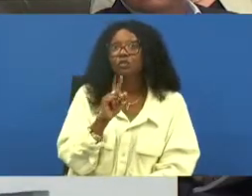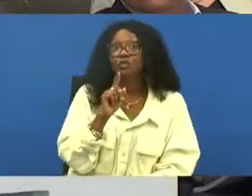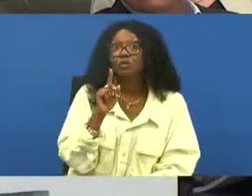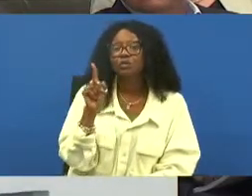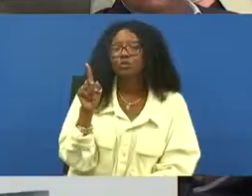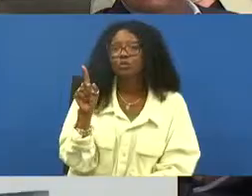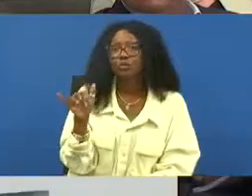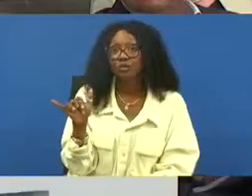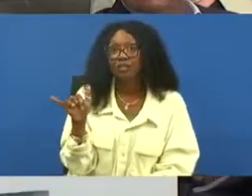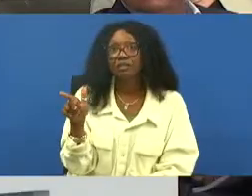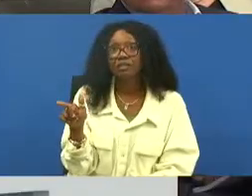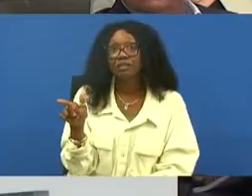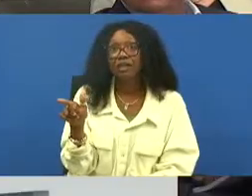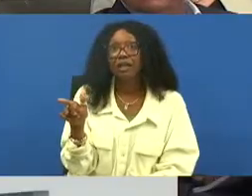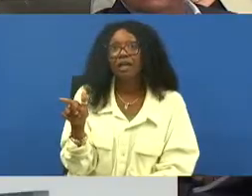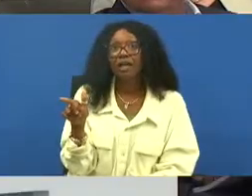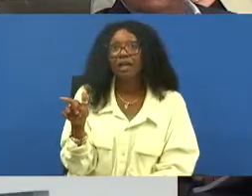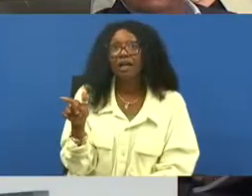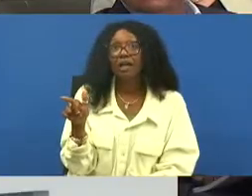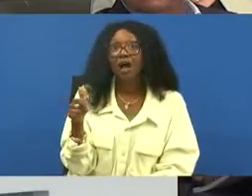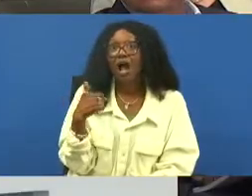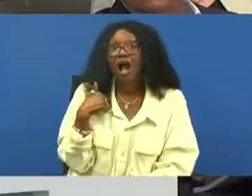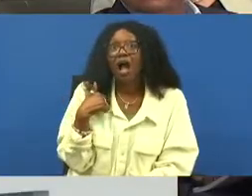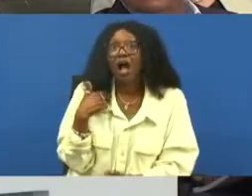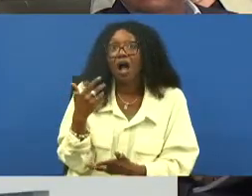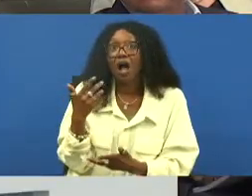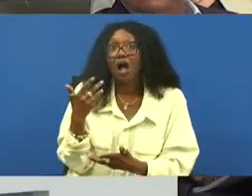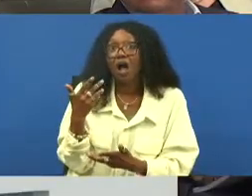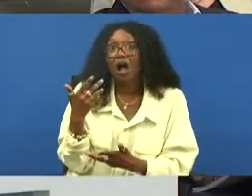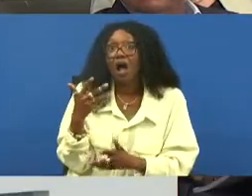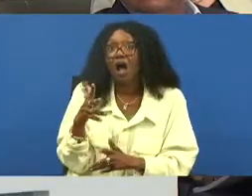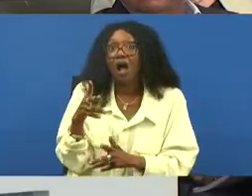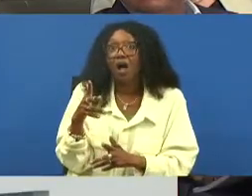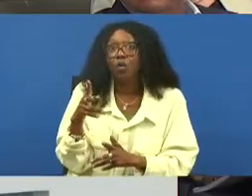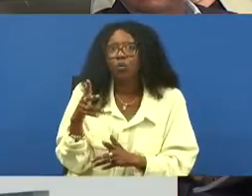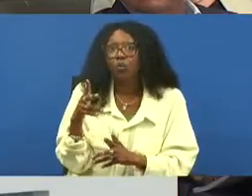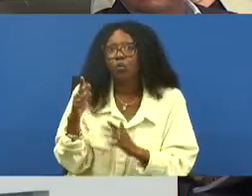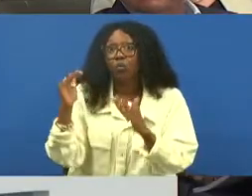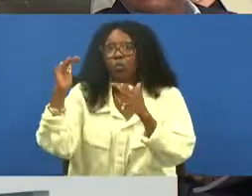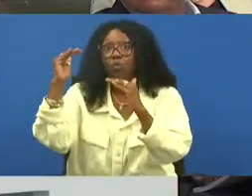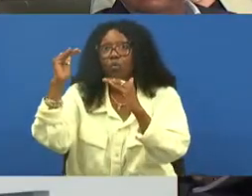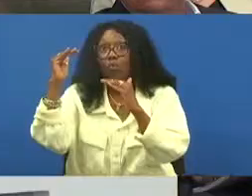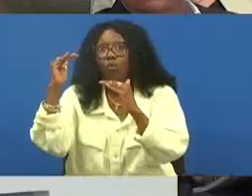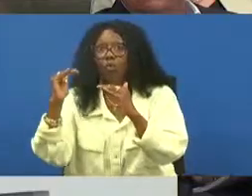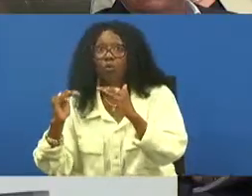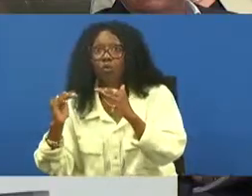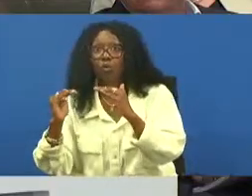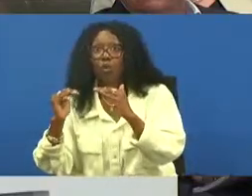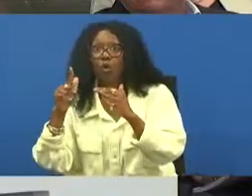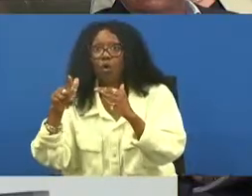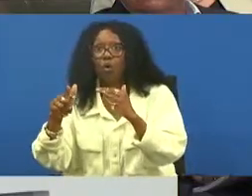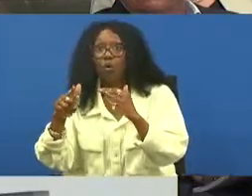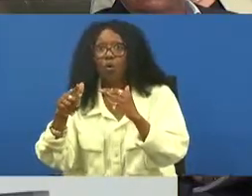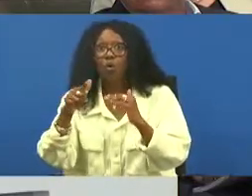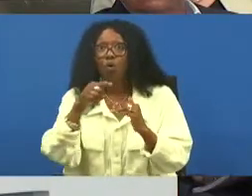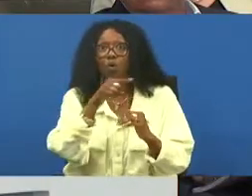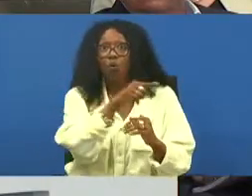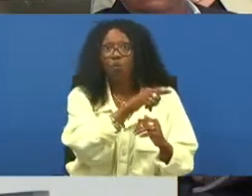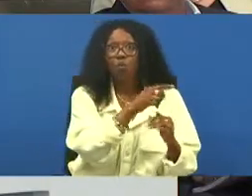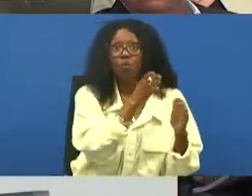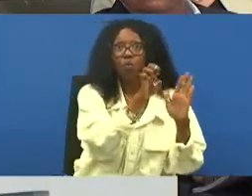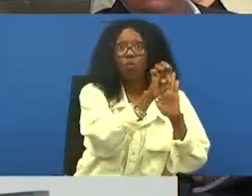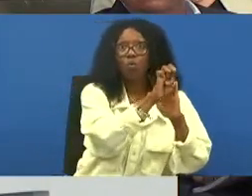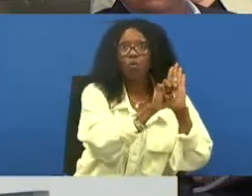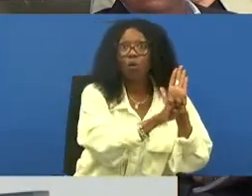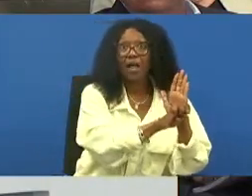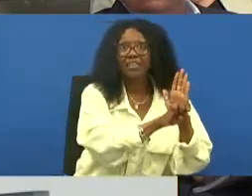And I don't want to stoop to his level and discuss his ethic violations that are sitting right now at the